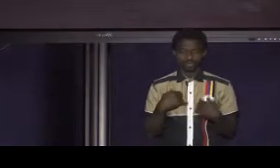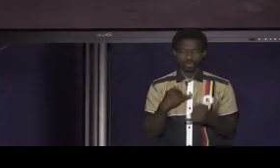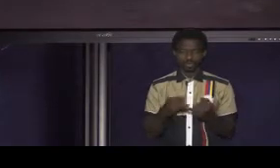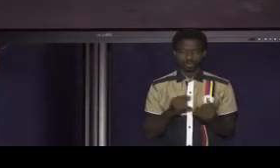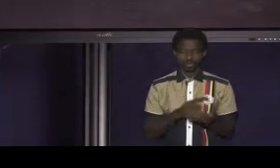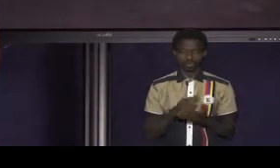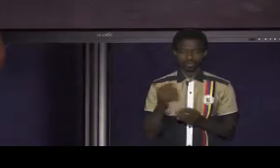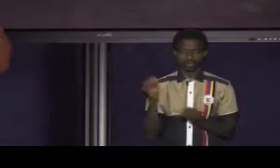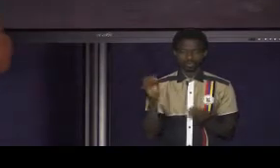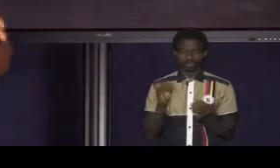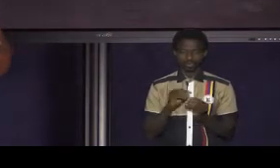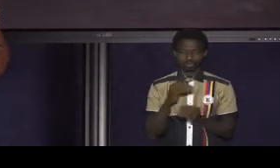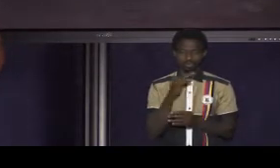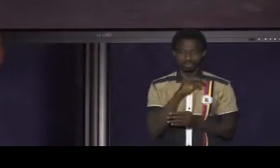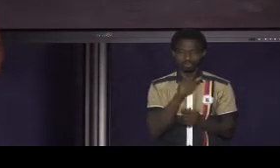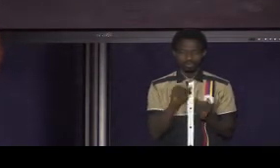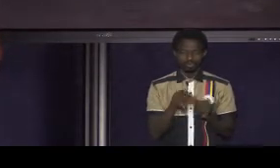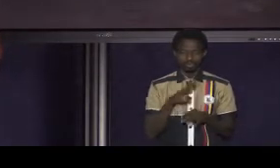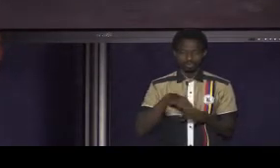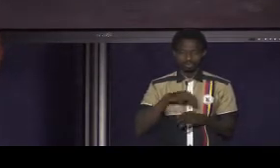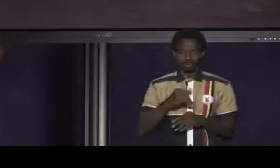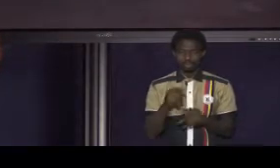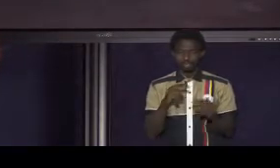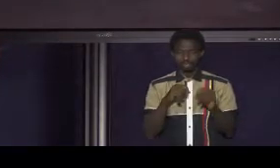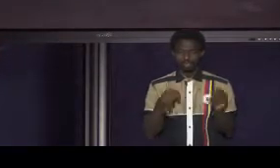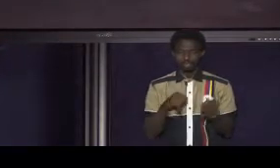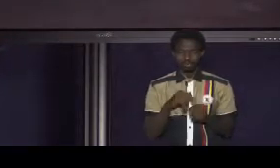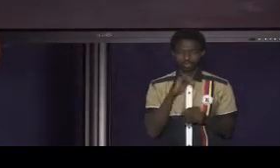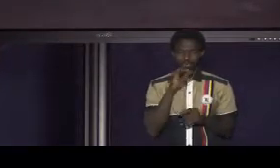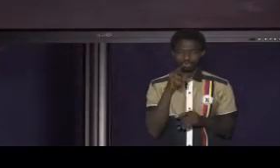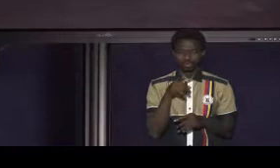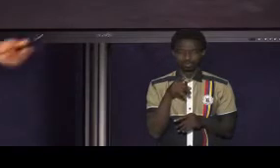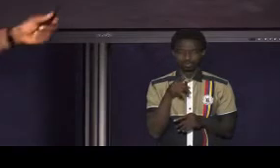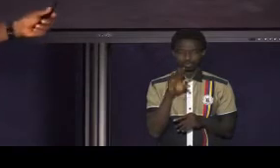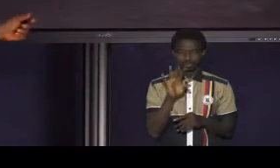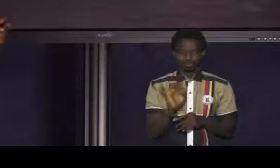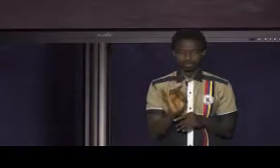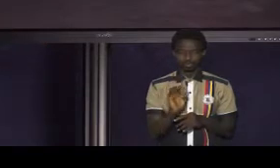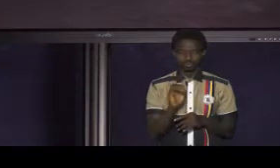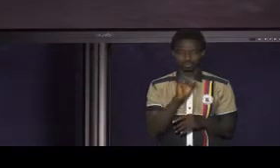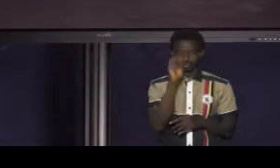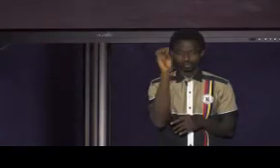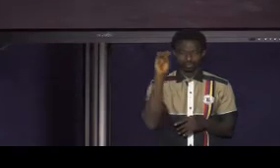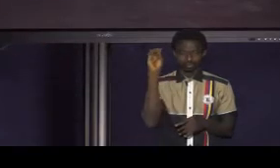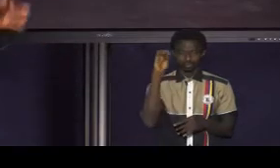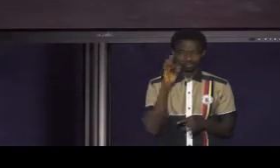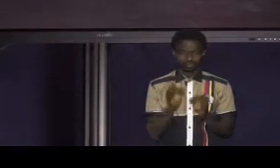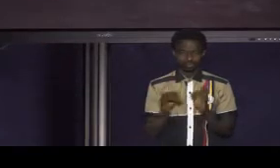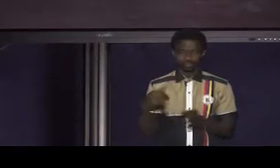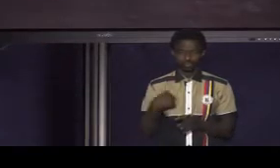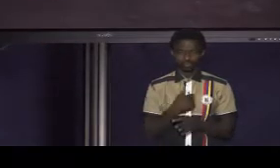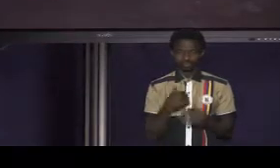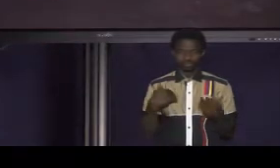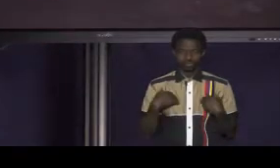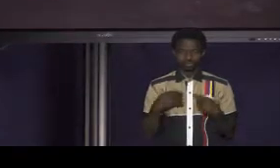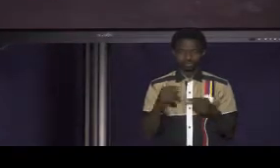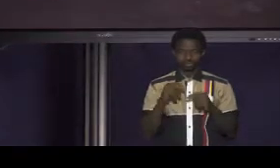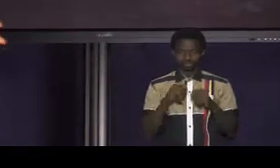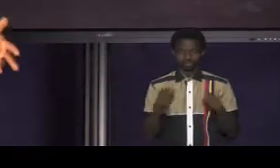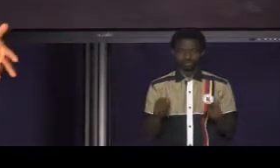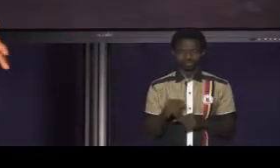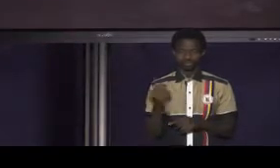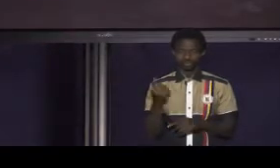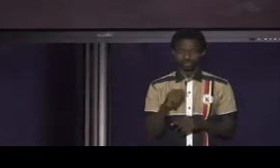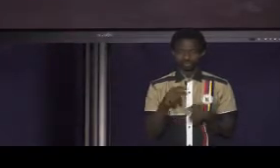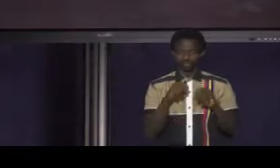in any triangle is 180 degrees. And why is that? If we have a triangle,